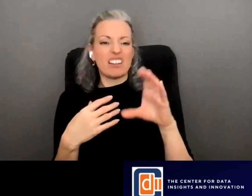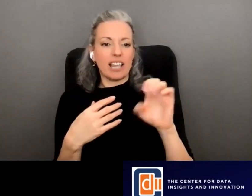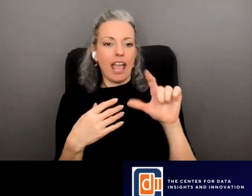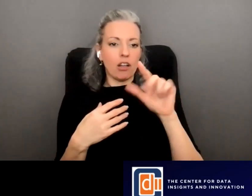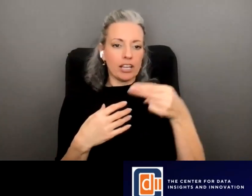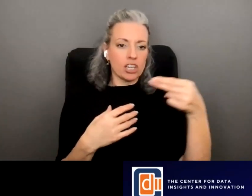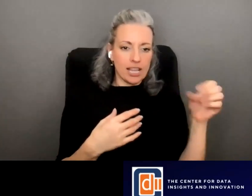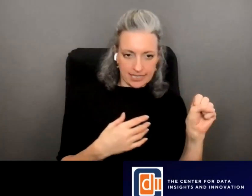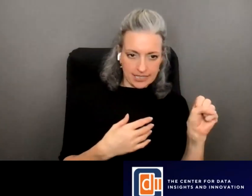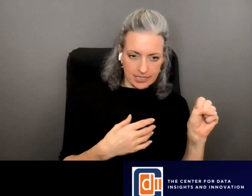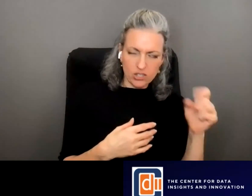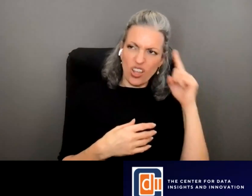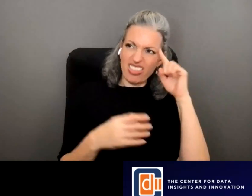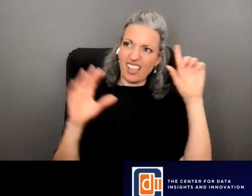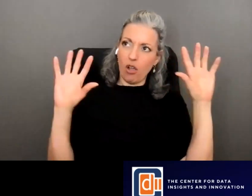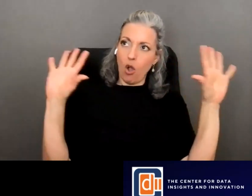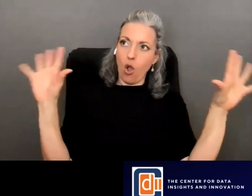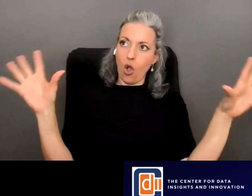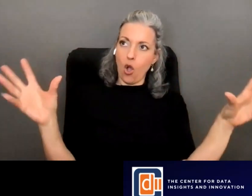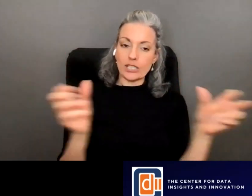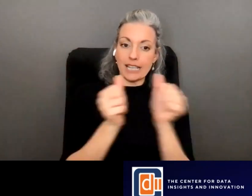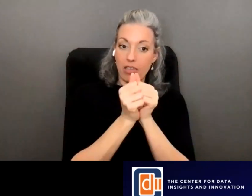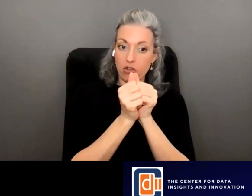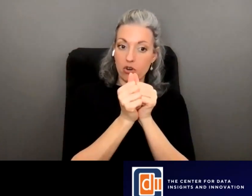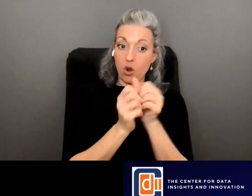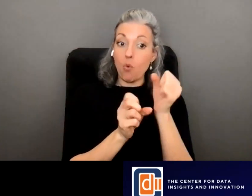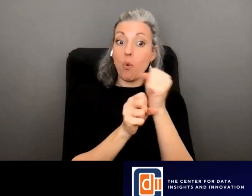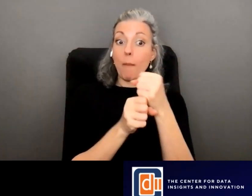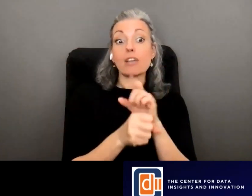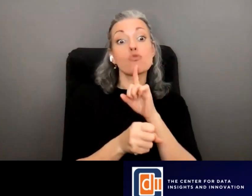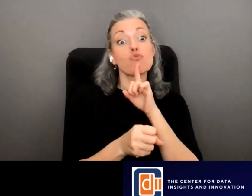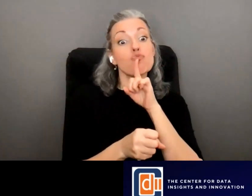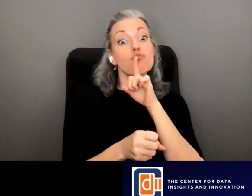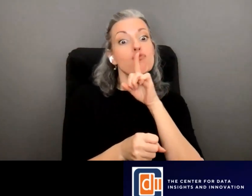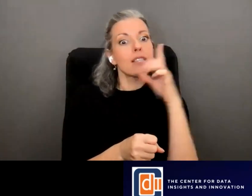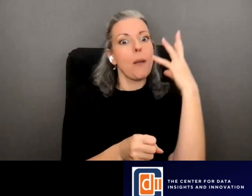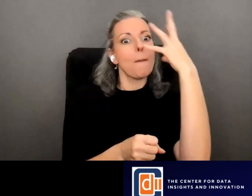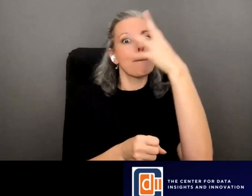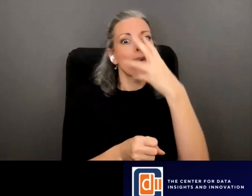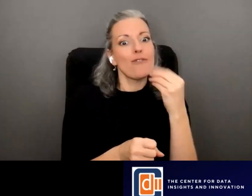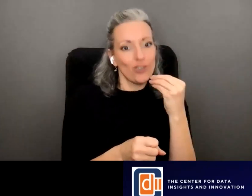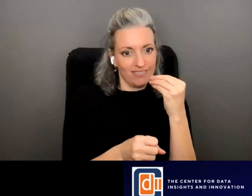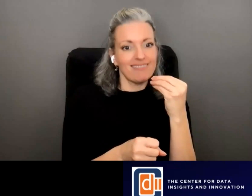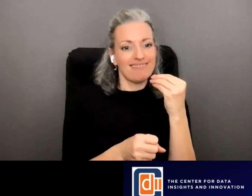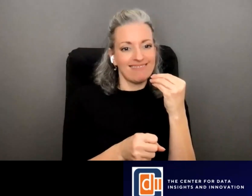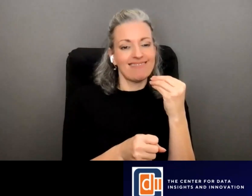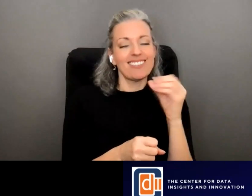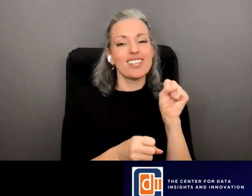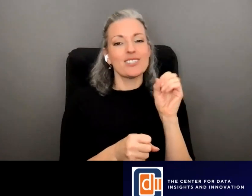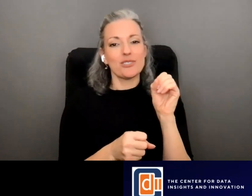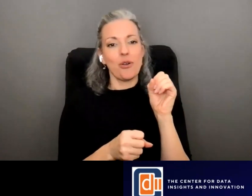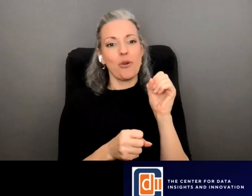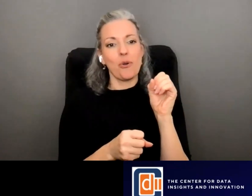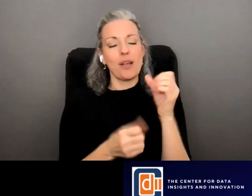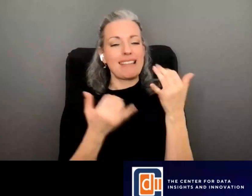between putting all of those ingredients together will create something truly magical. So without